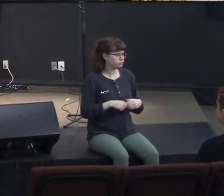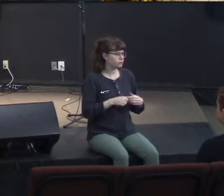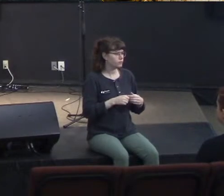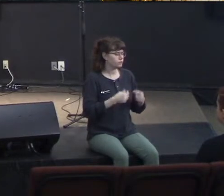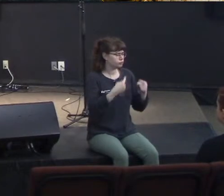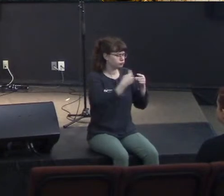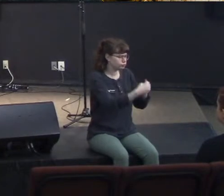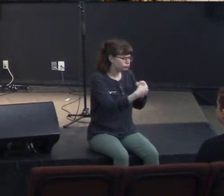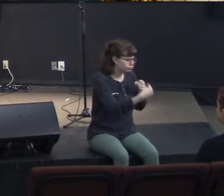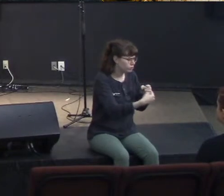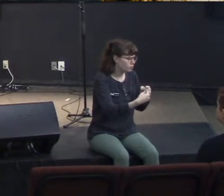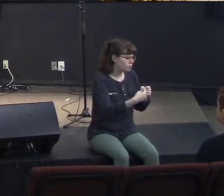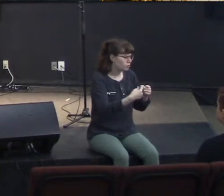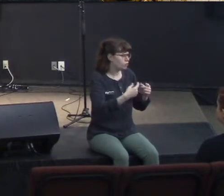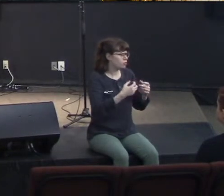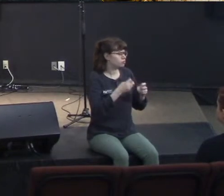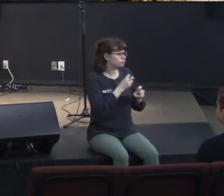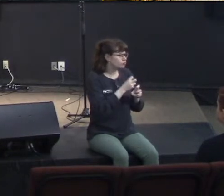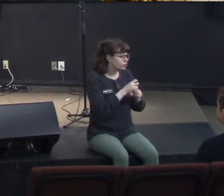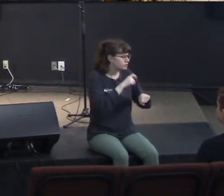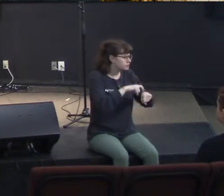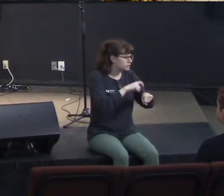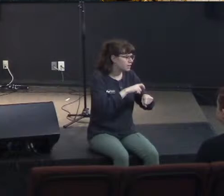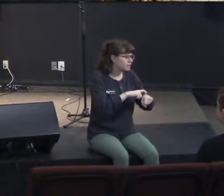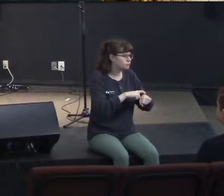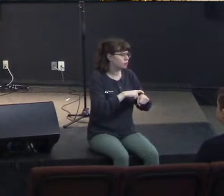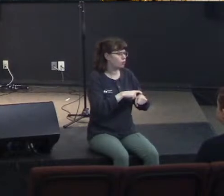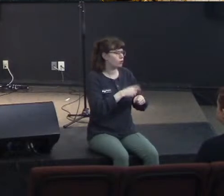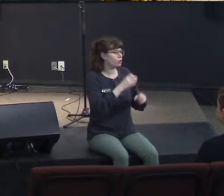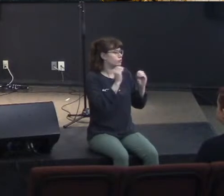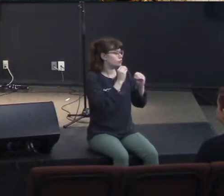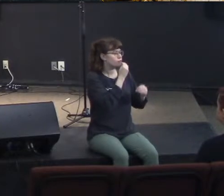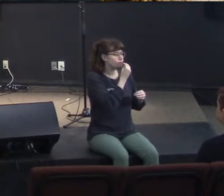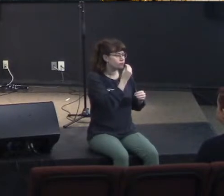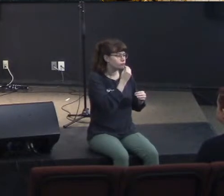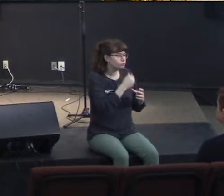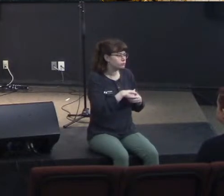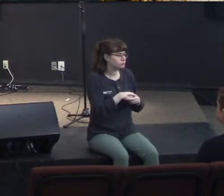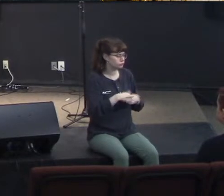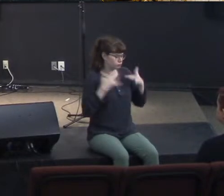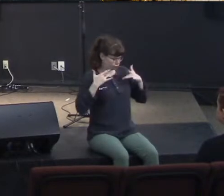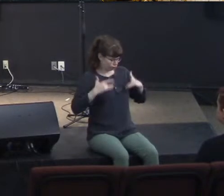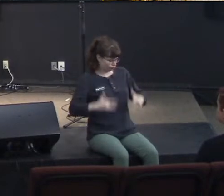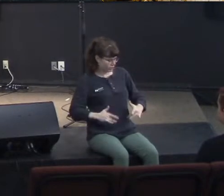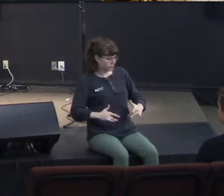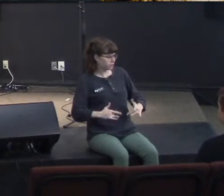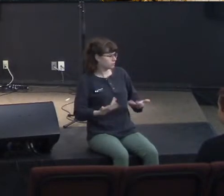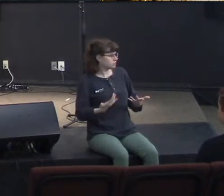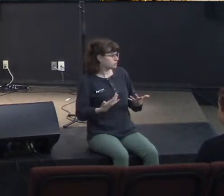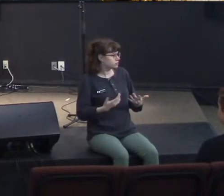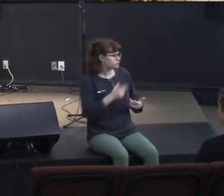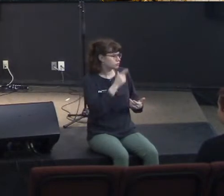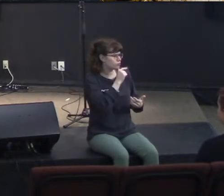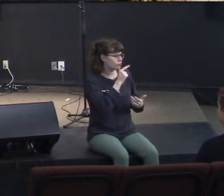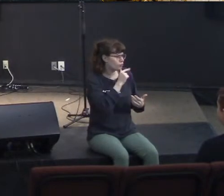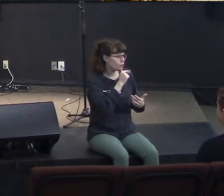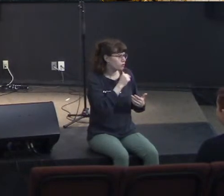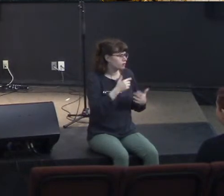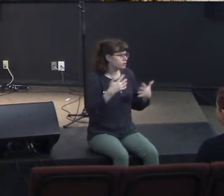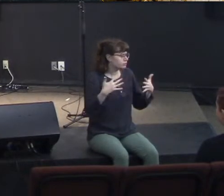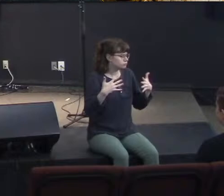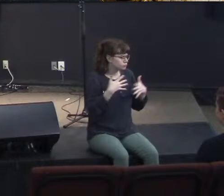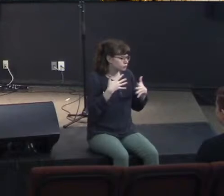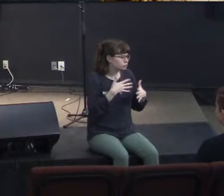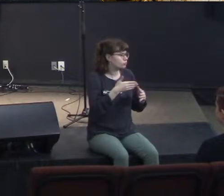hardship or persecution or famine or my personal favorite, nakedness or danger or